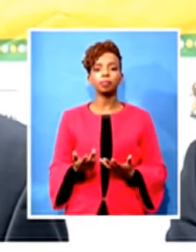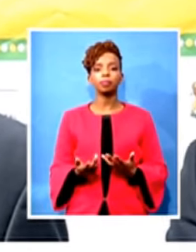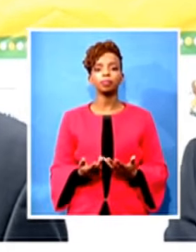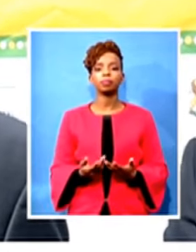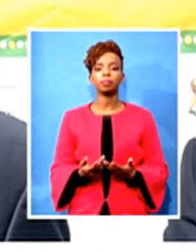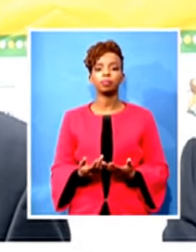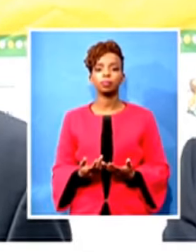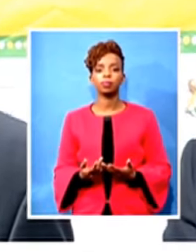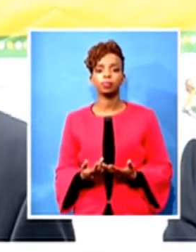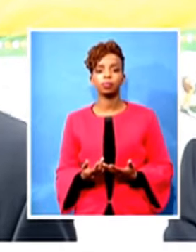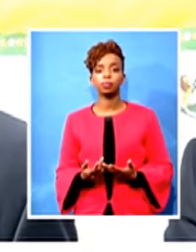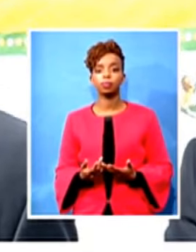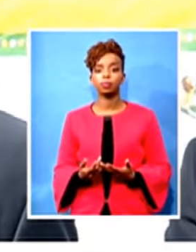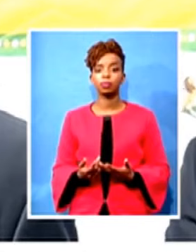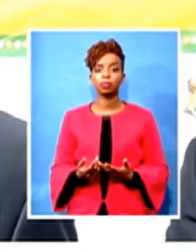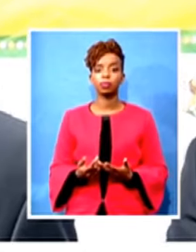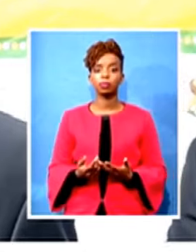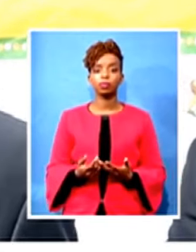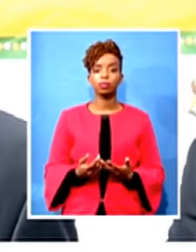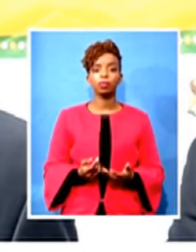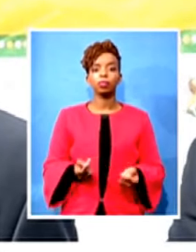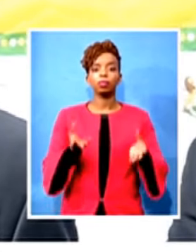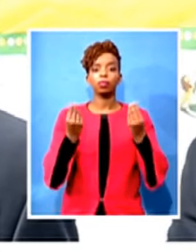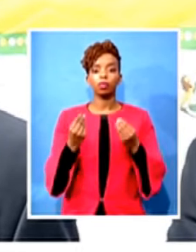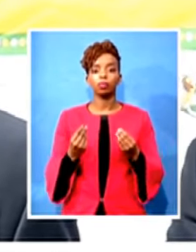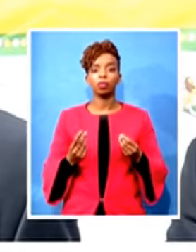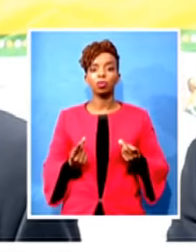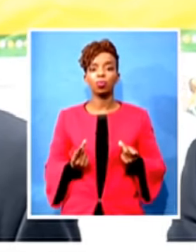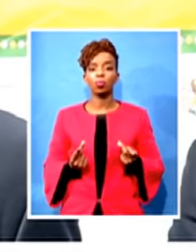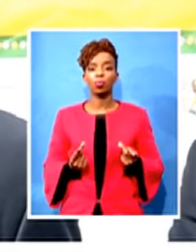quick processes of